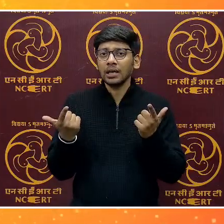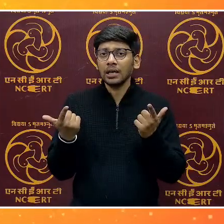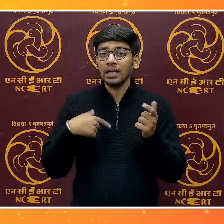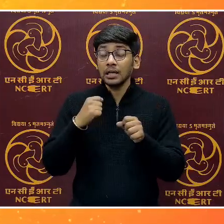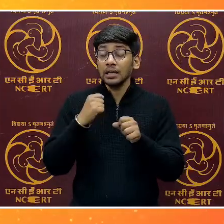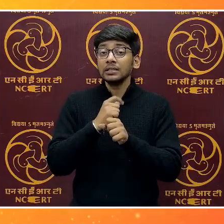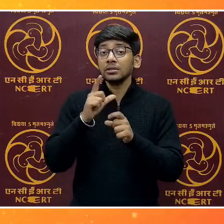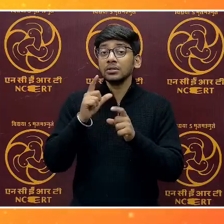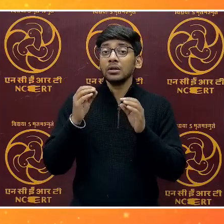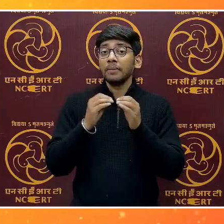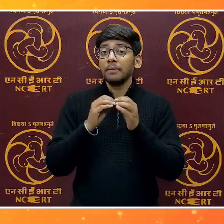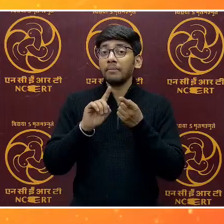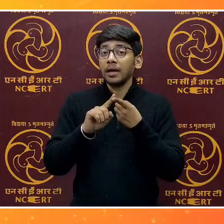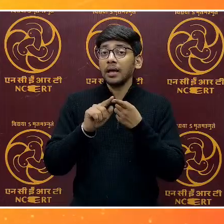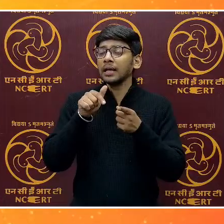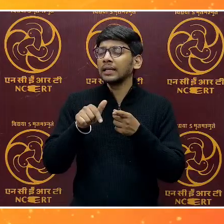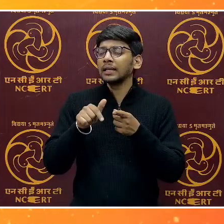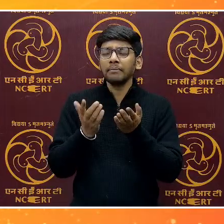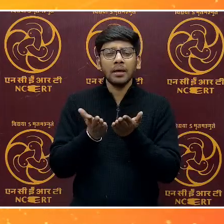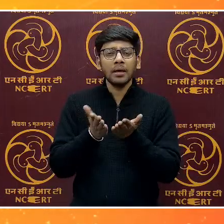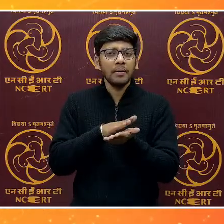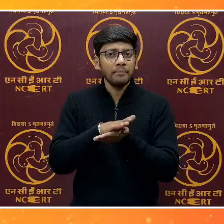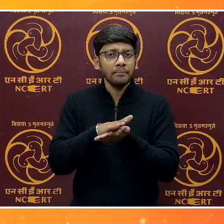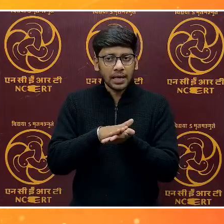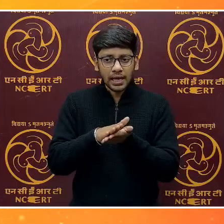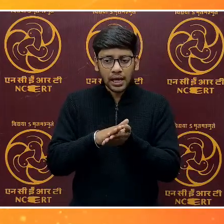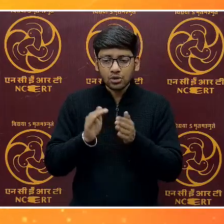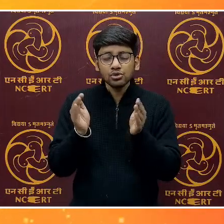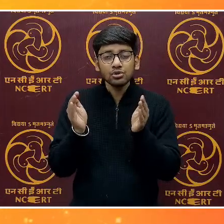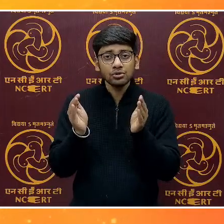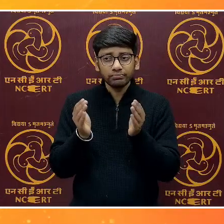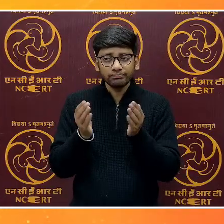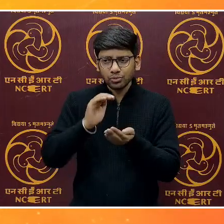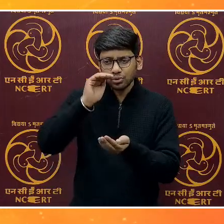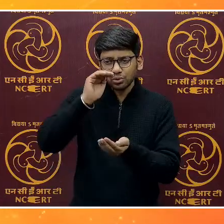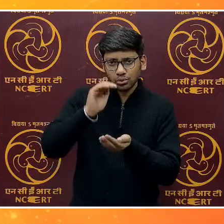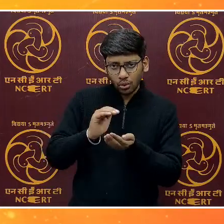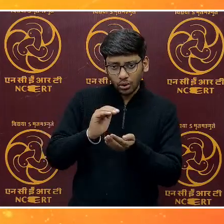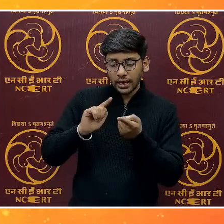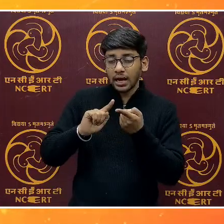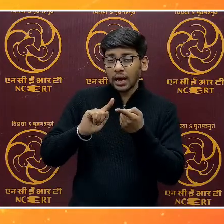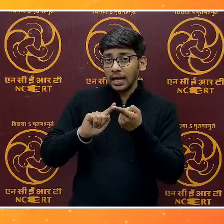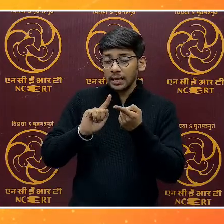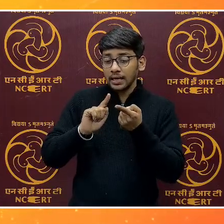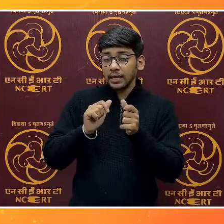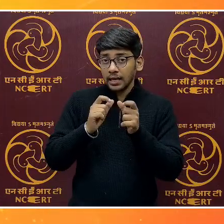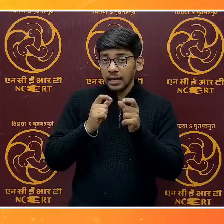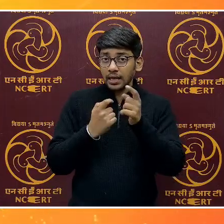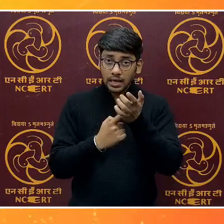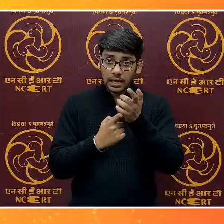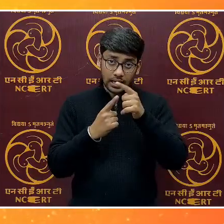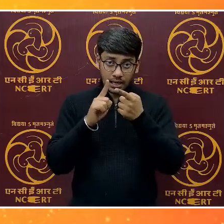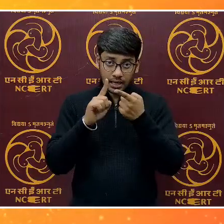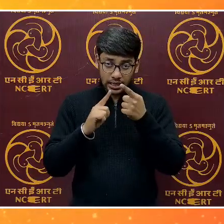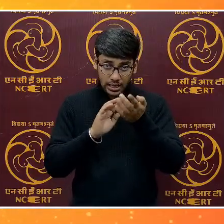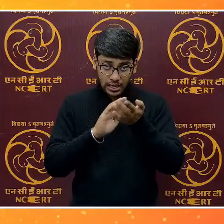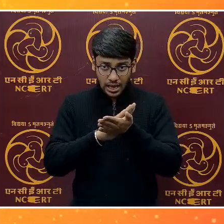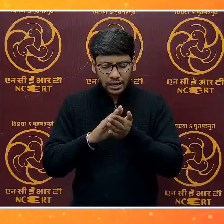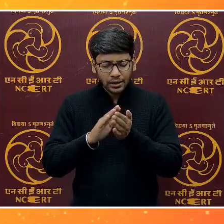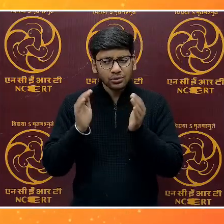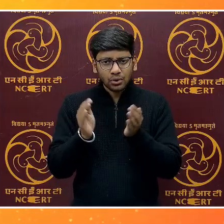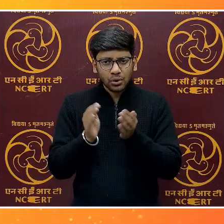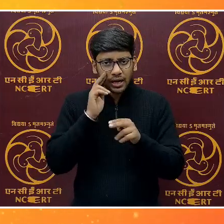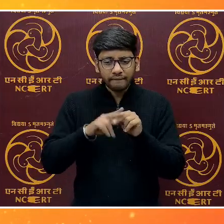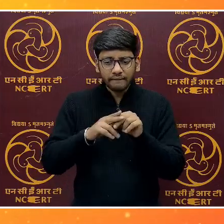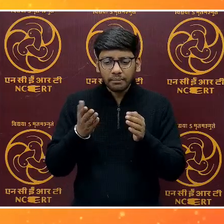globe? Oh, globe. Basically, it's a miniature of, Model of? our Earth. Yes. And it shows different countries Absolutely. and oceans and